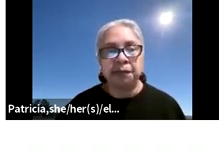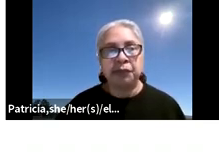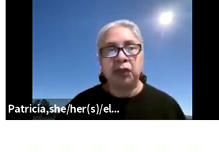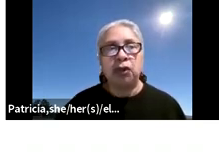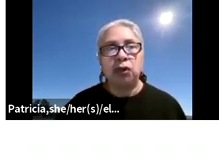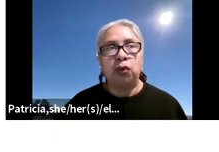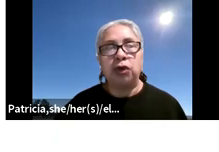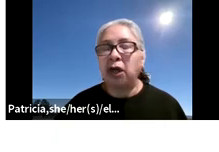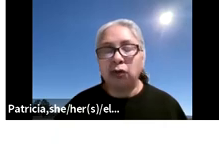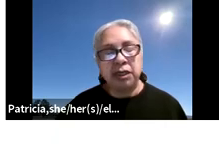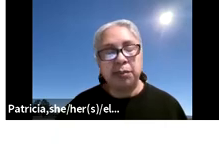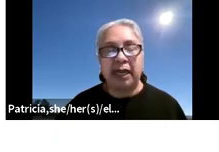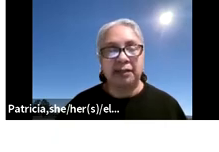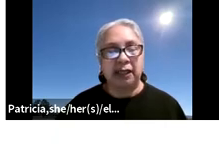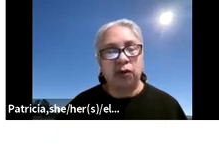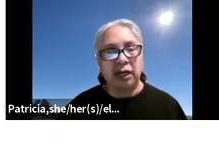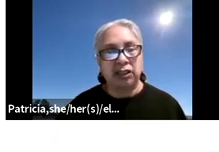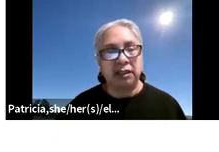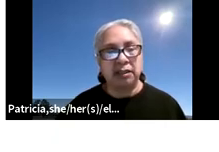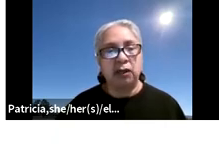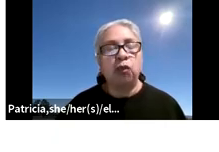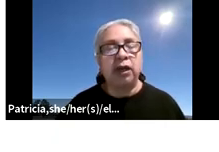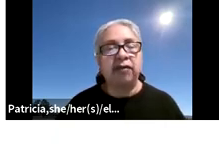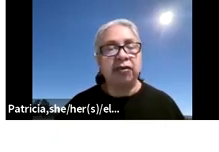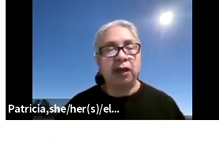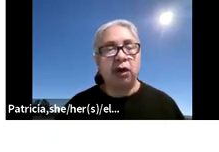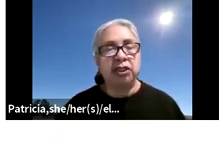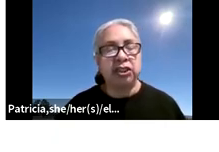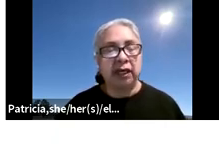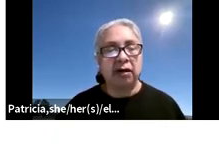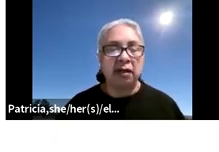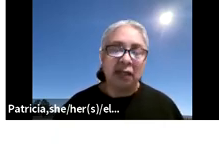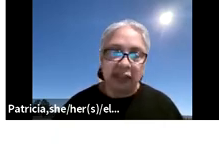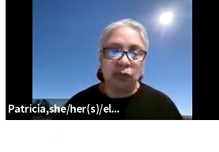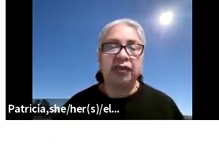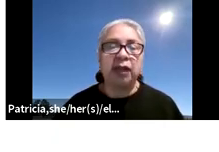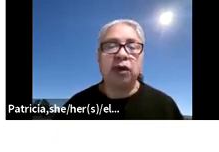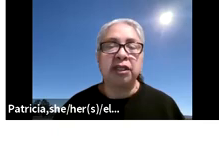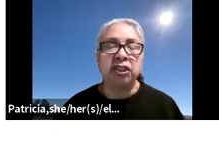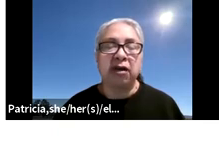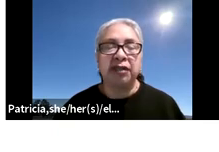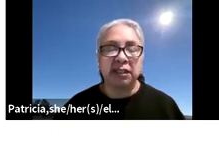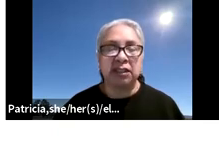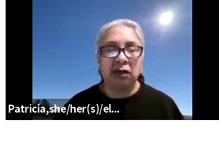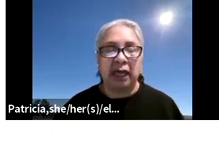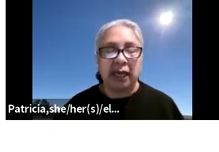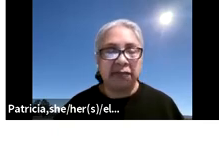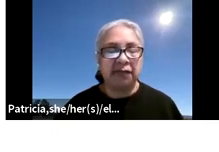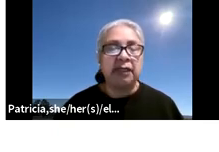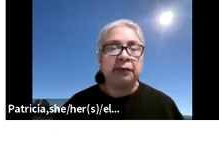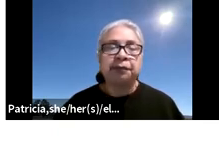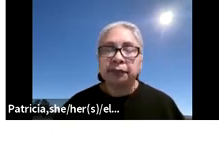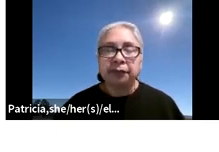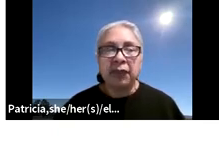that. We're not going to be asking questions. Whatever they wanna share is what they wanna share. This is their